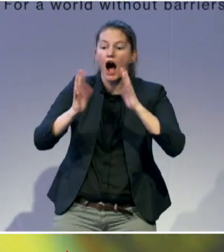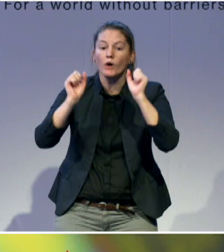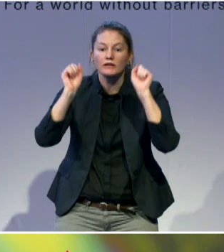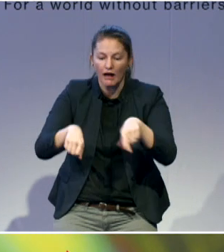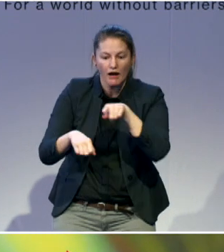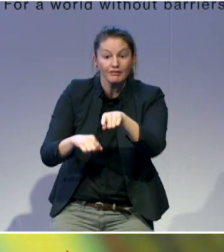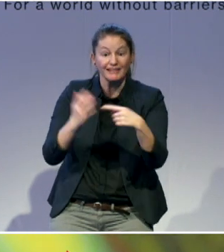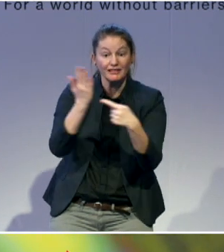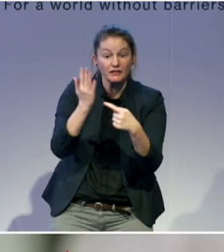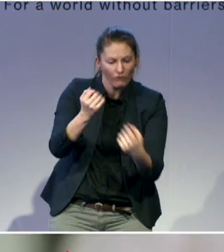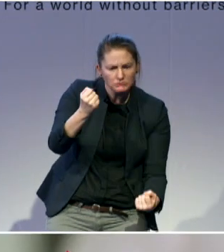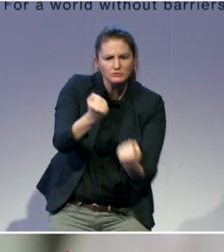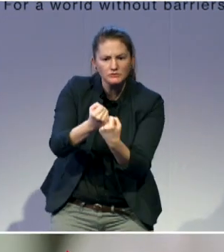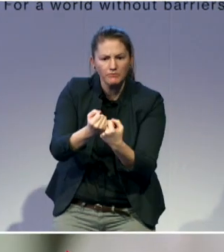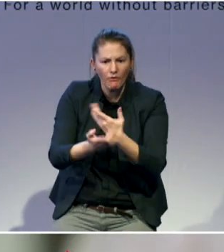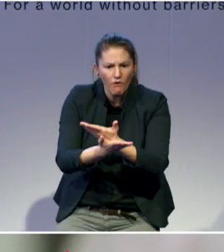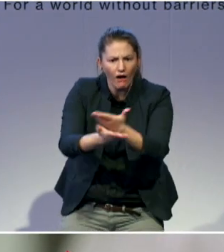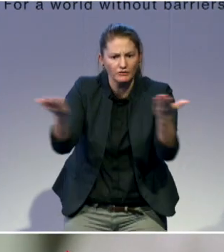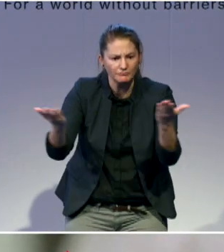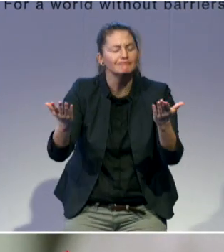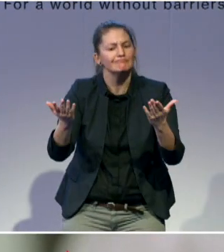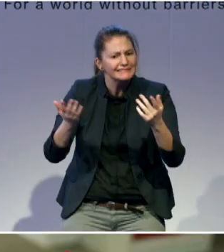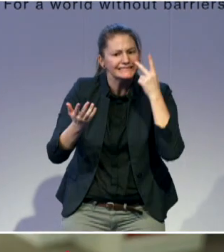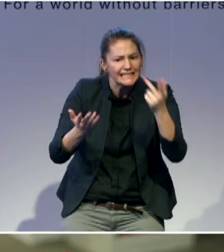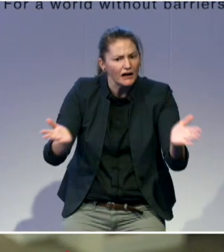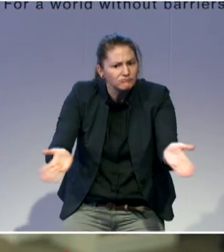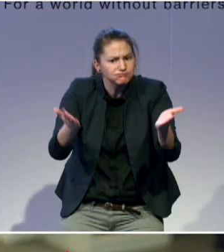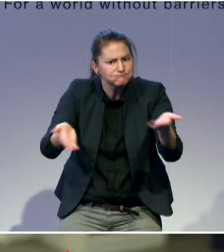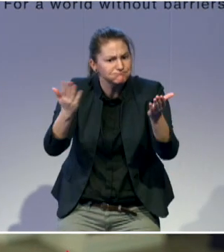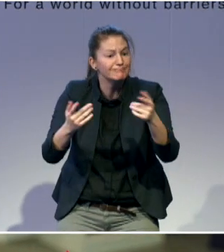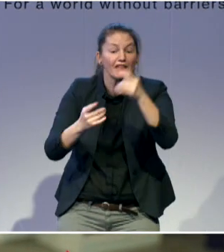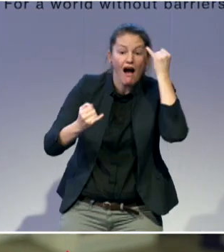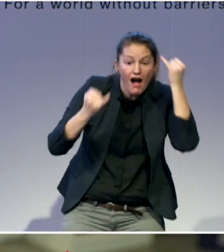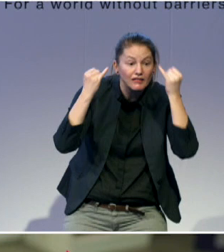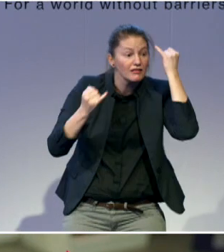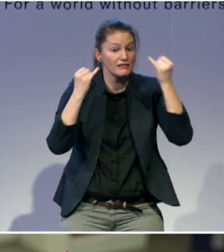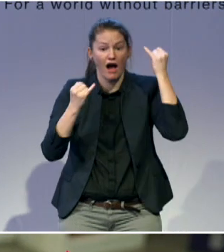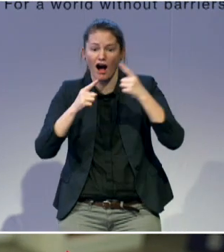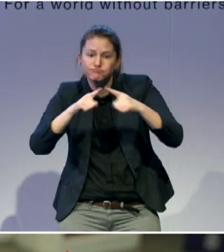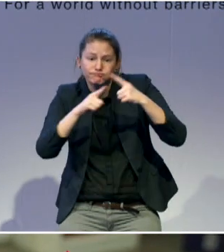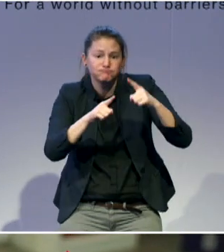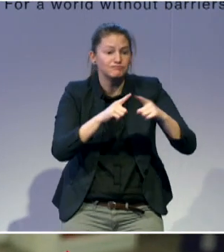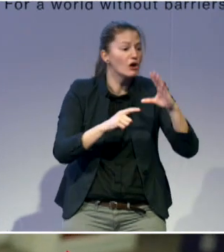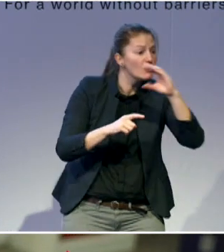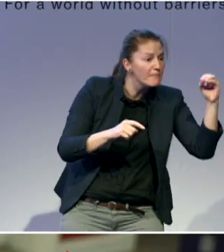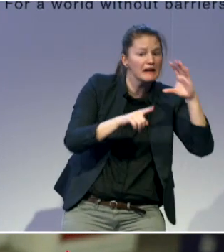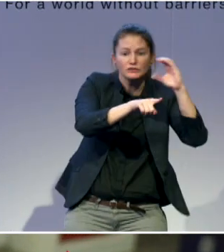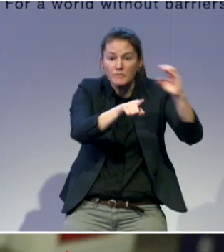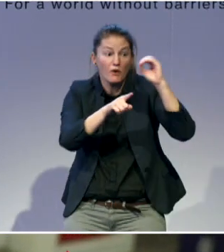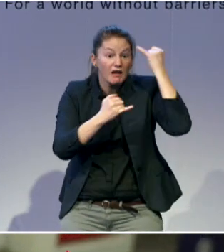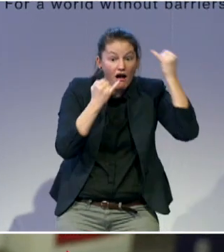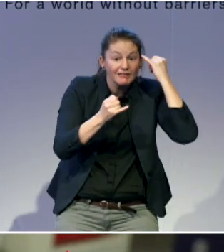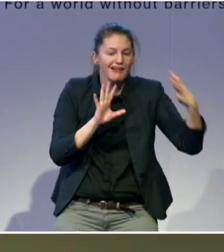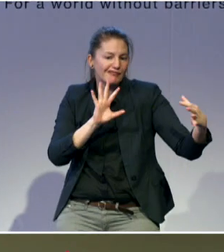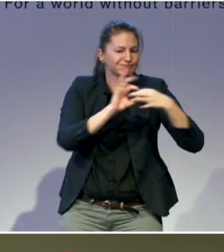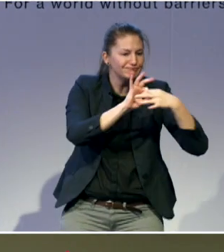collaborate. Tech-Able also houses a communications lab where persons with disabilities try out